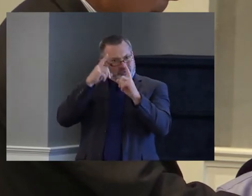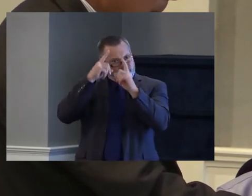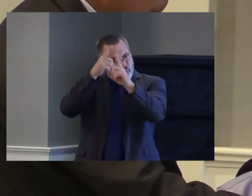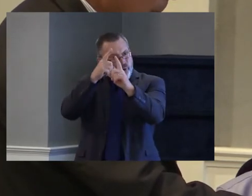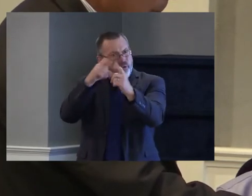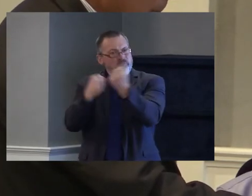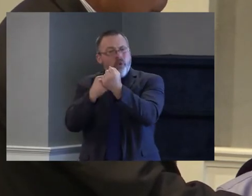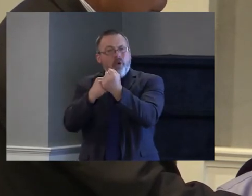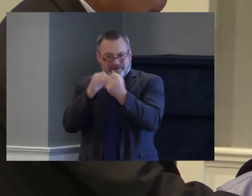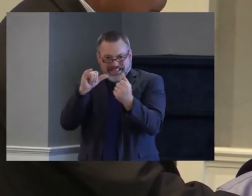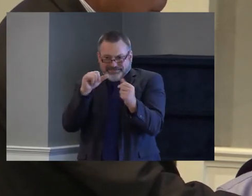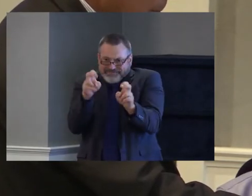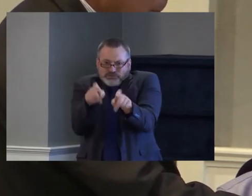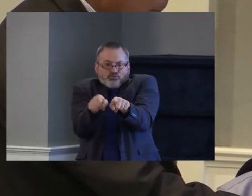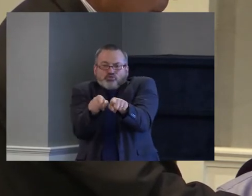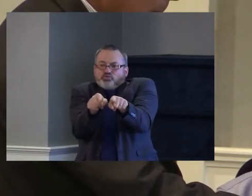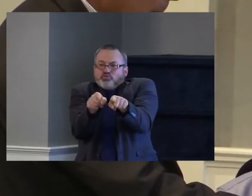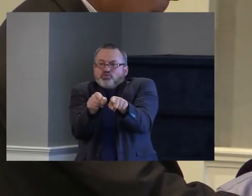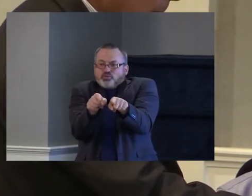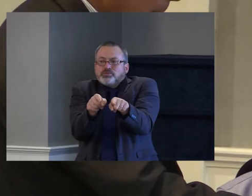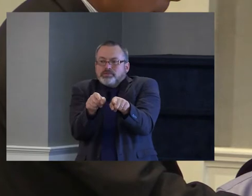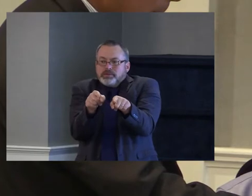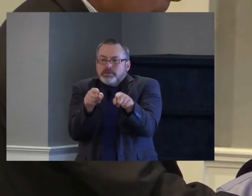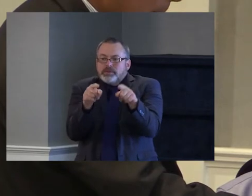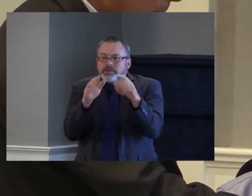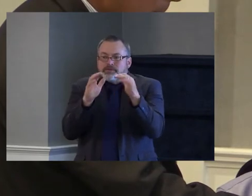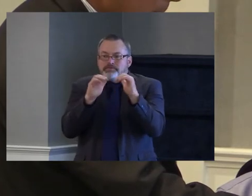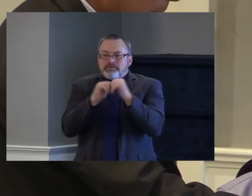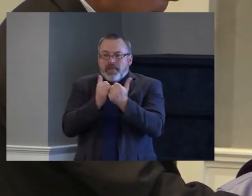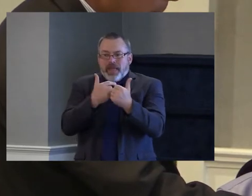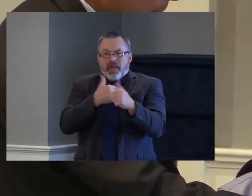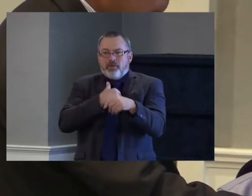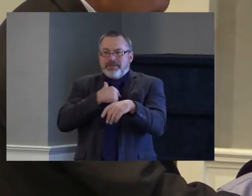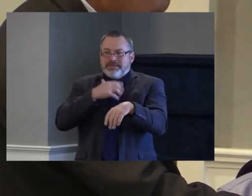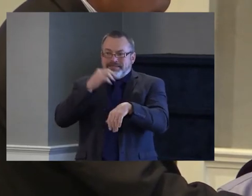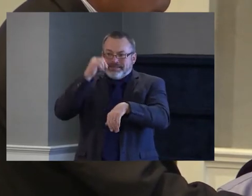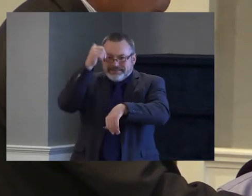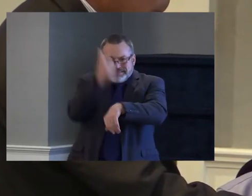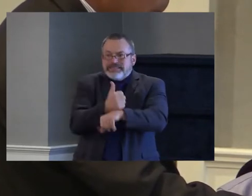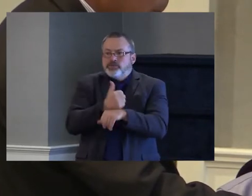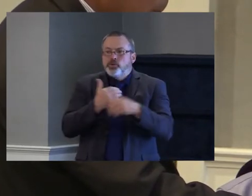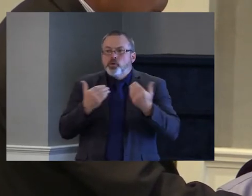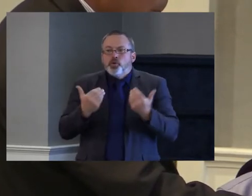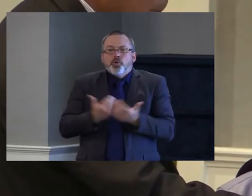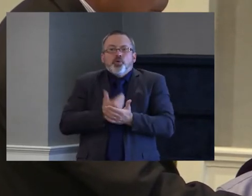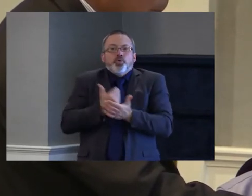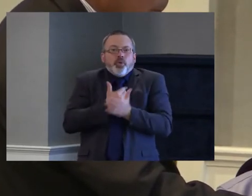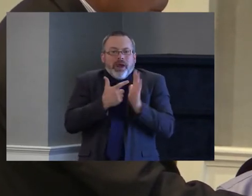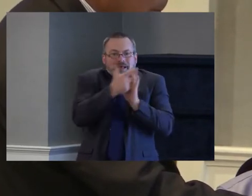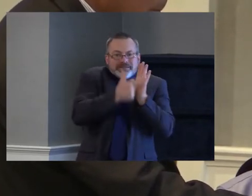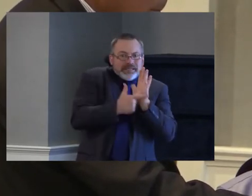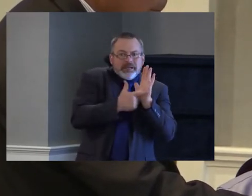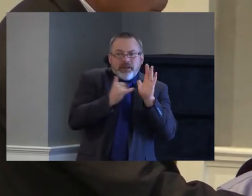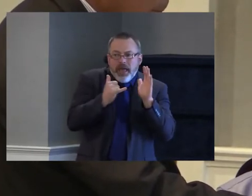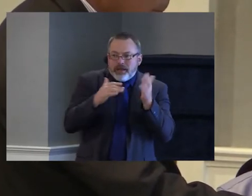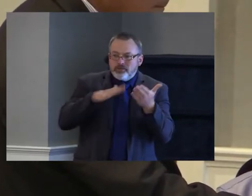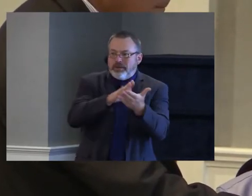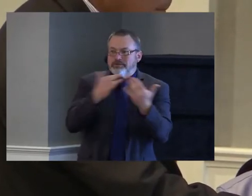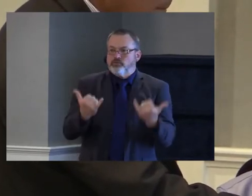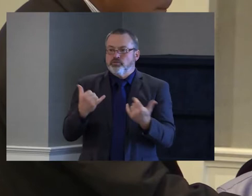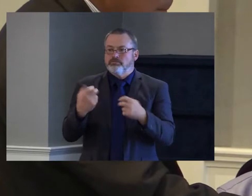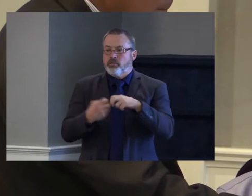think about implementing new and creative legislation, such as the 2021 Eleanor Smith Inclusive Home Design